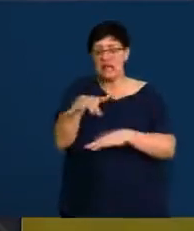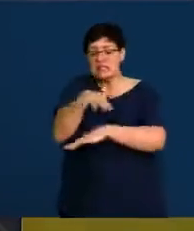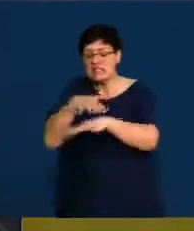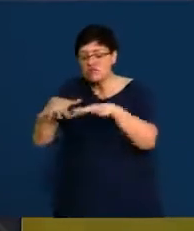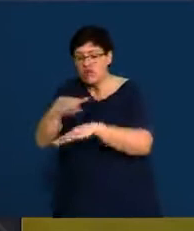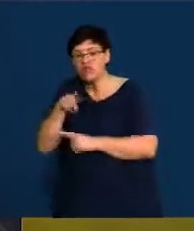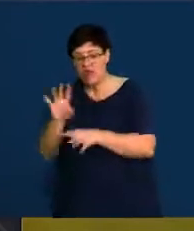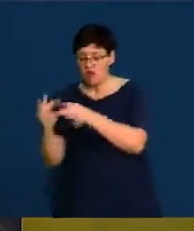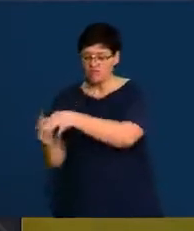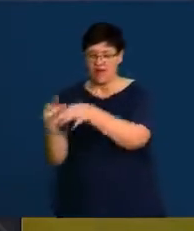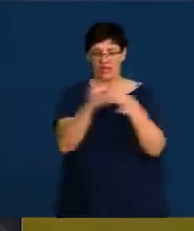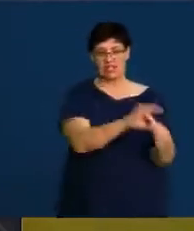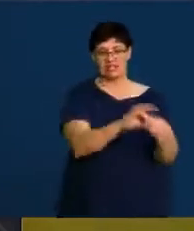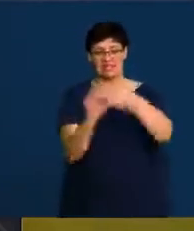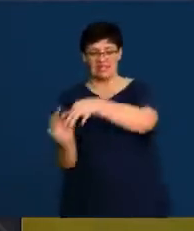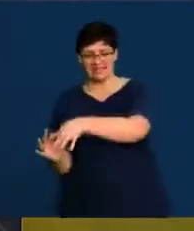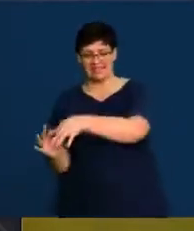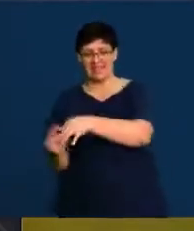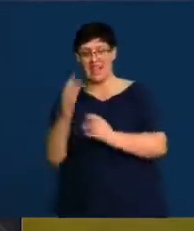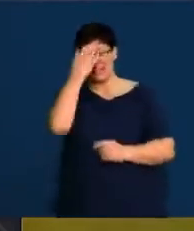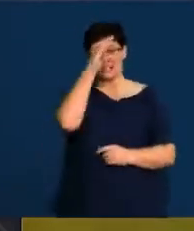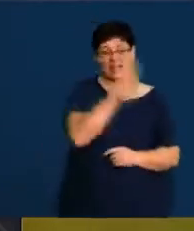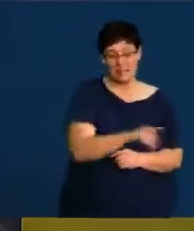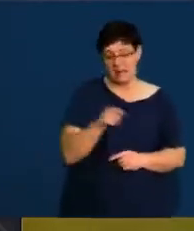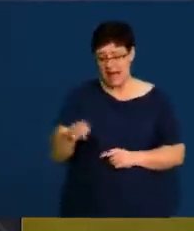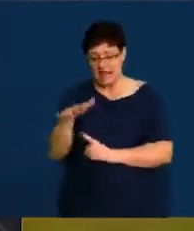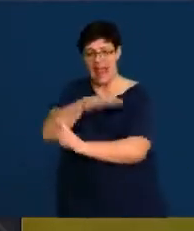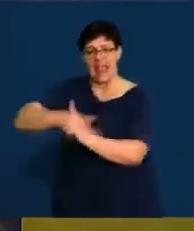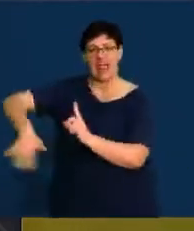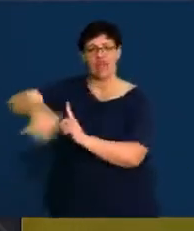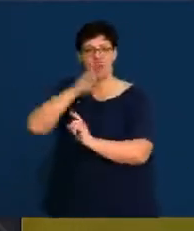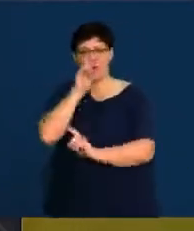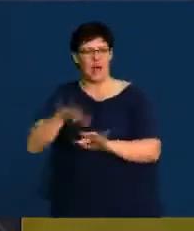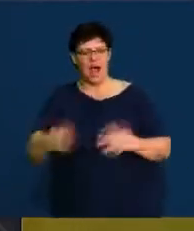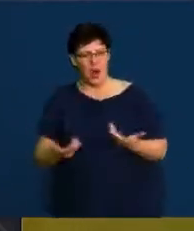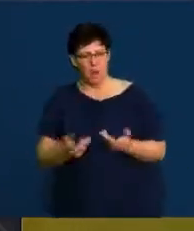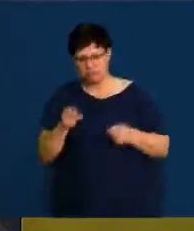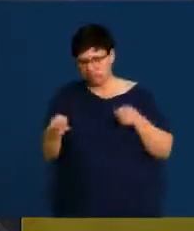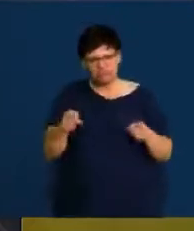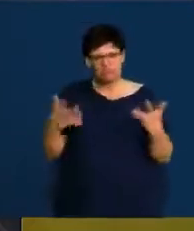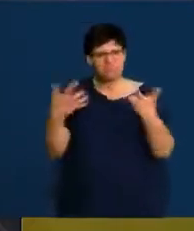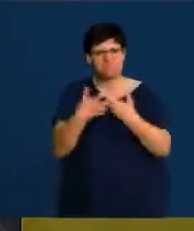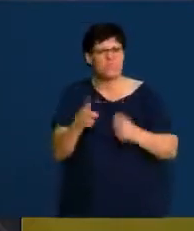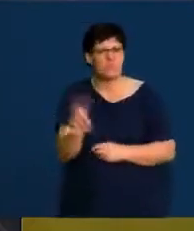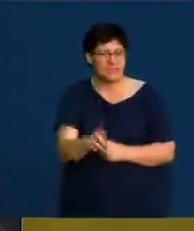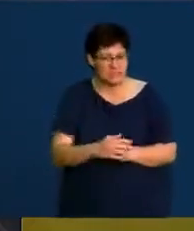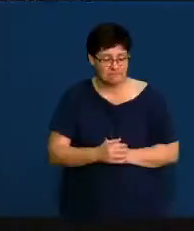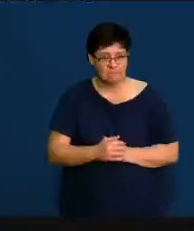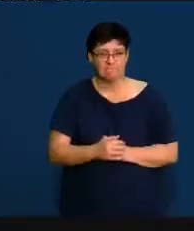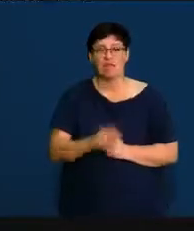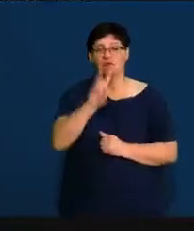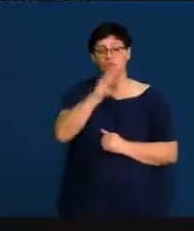the relationship between the settlement and its surrounding area. What factors are there? Notice